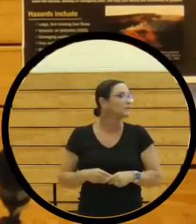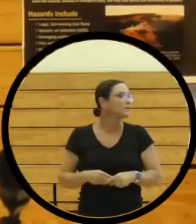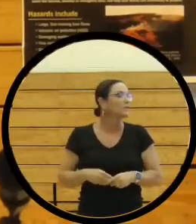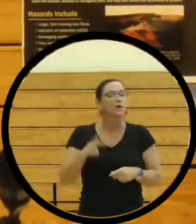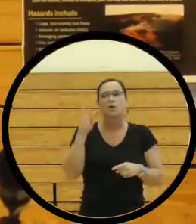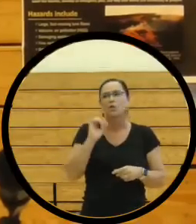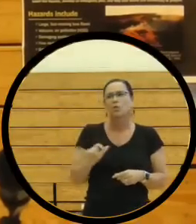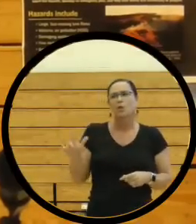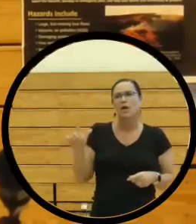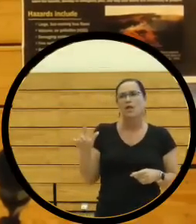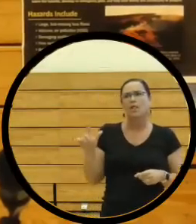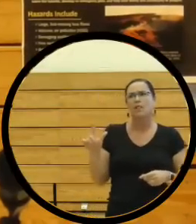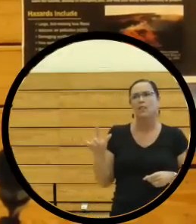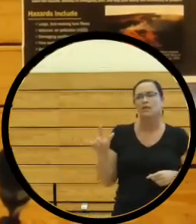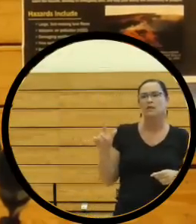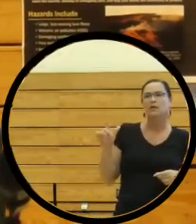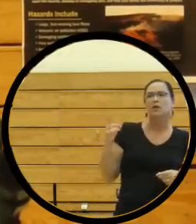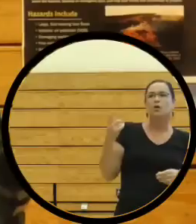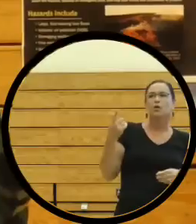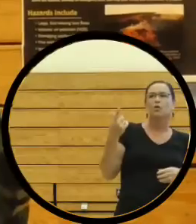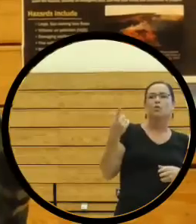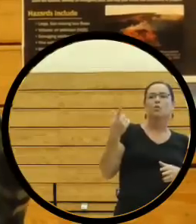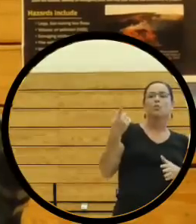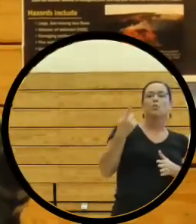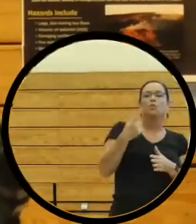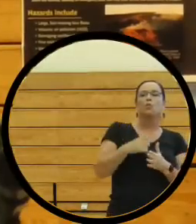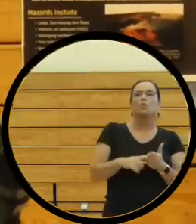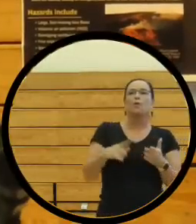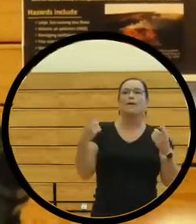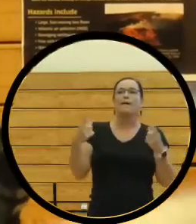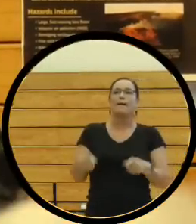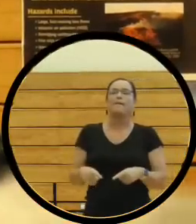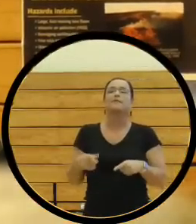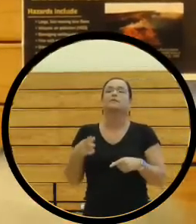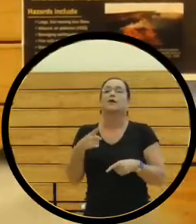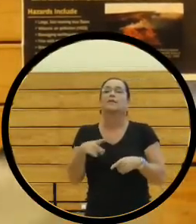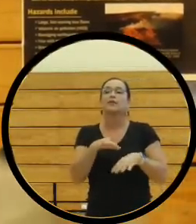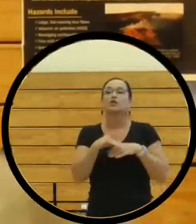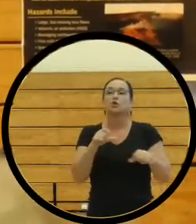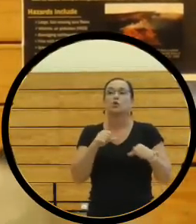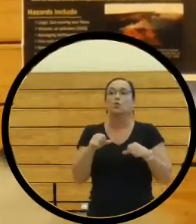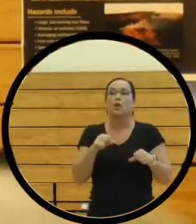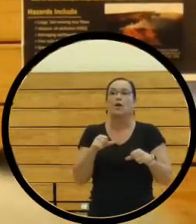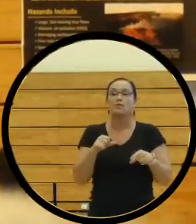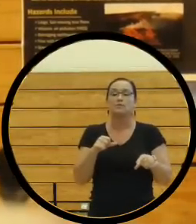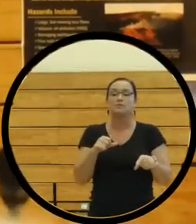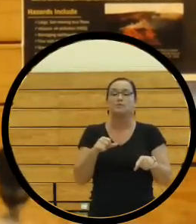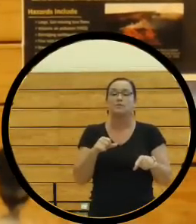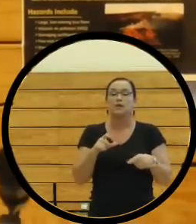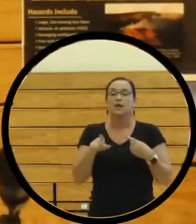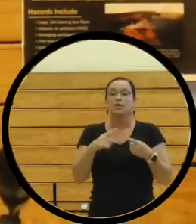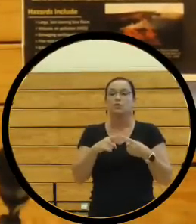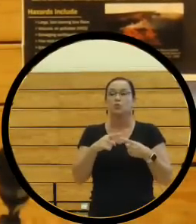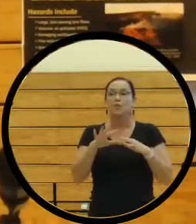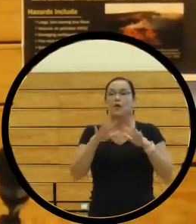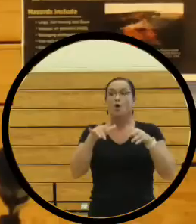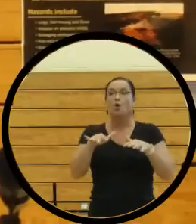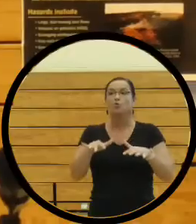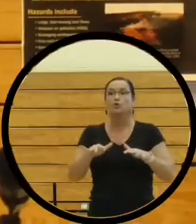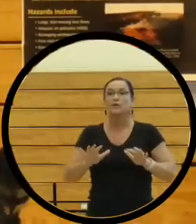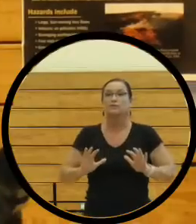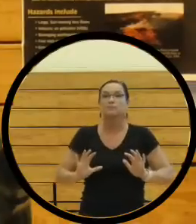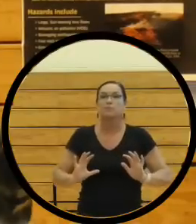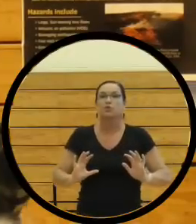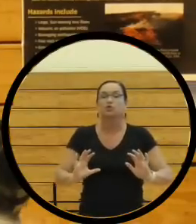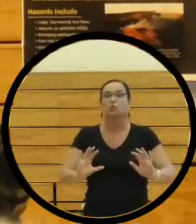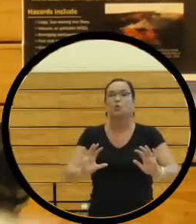right? Well, yeah, so what that would generally do is those earthquakes are generated, that the ocean is pushed away at first, and